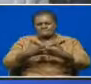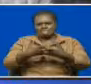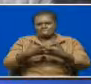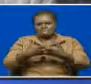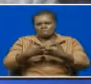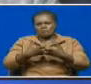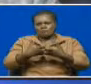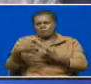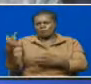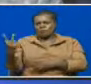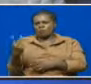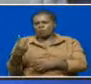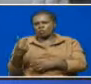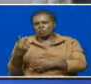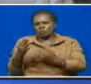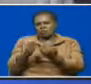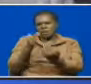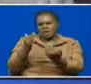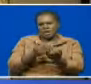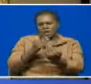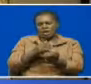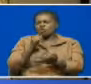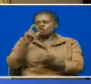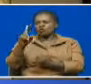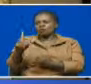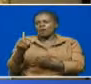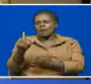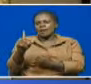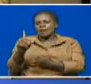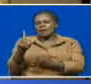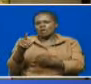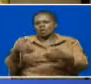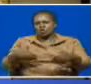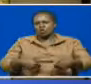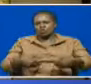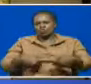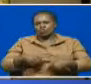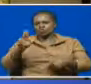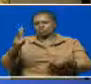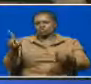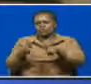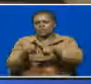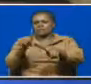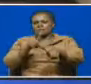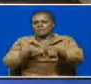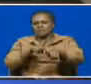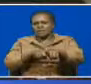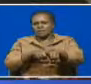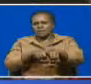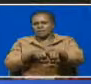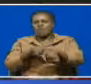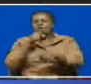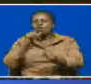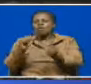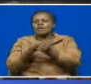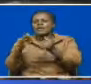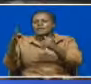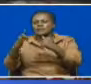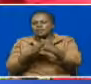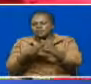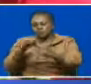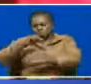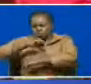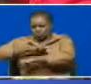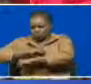wife Tibaga are raising not one but two teenagers at the same time. With 18-year-old Mimo in